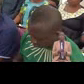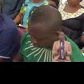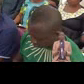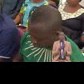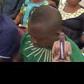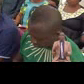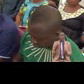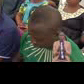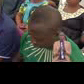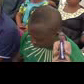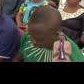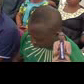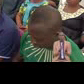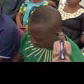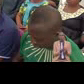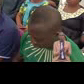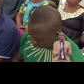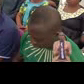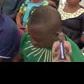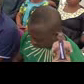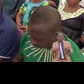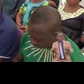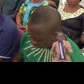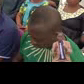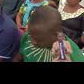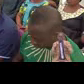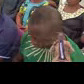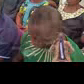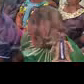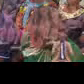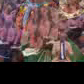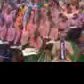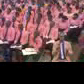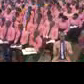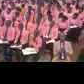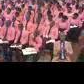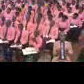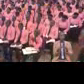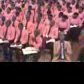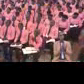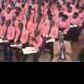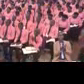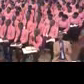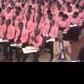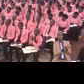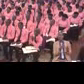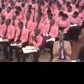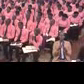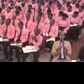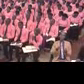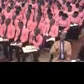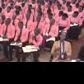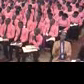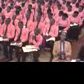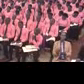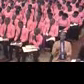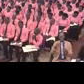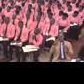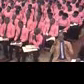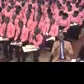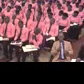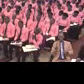And try to determine, the law of sin and death will pull you down. And try to make a